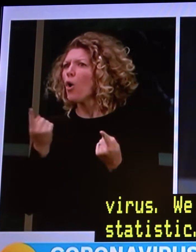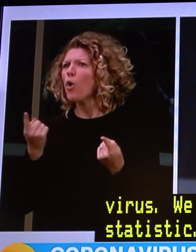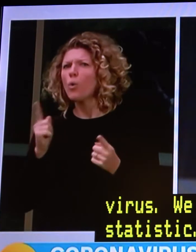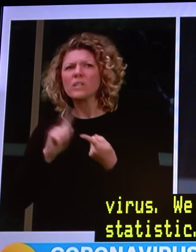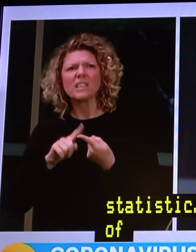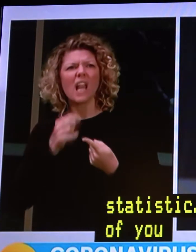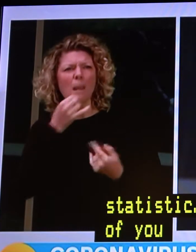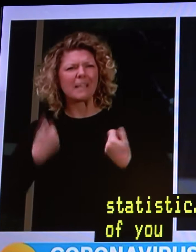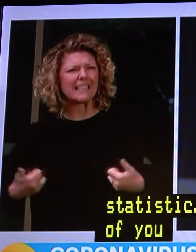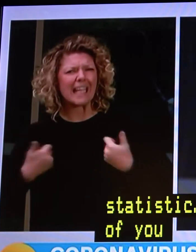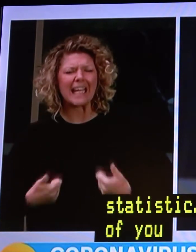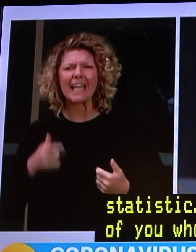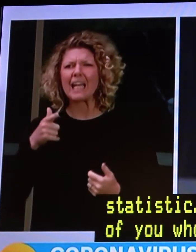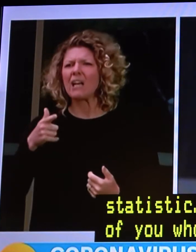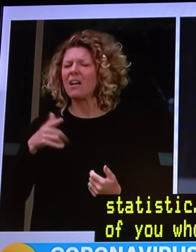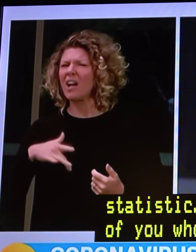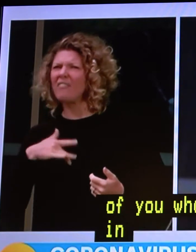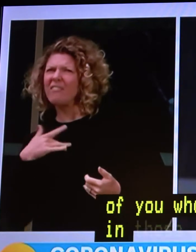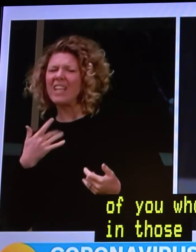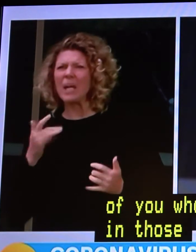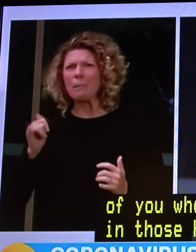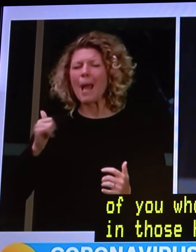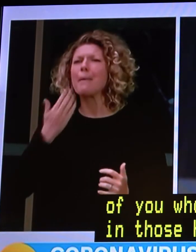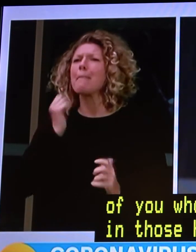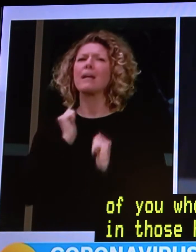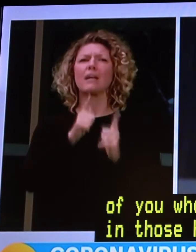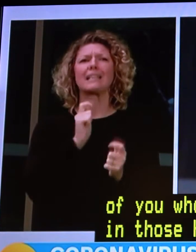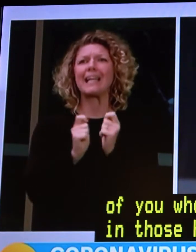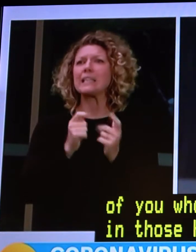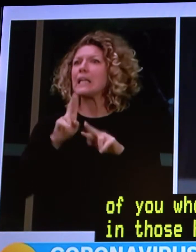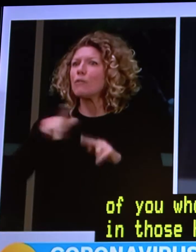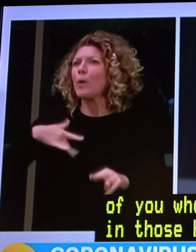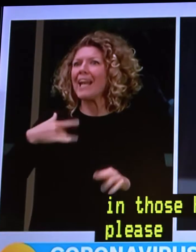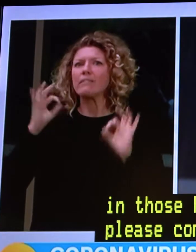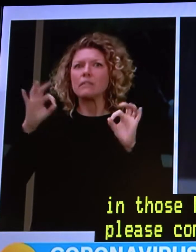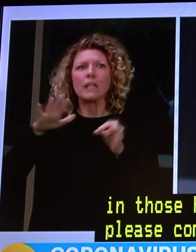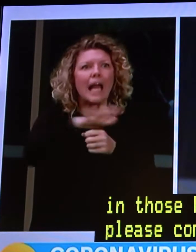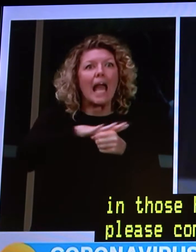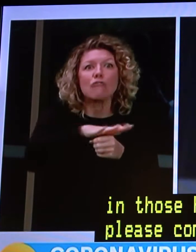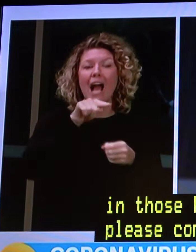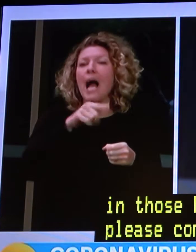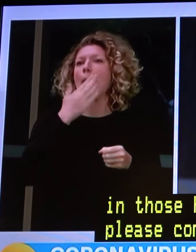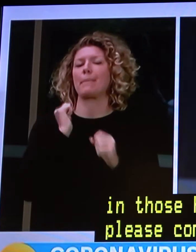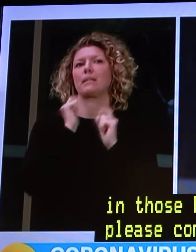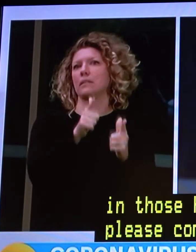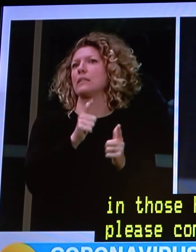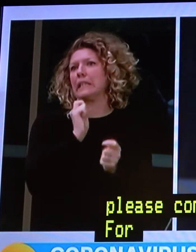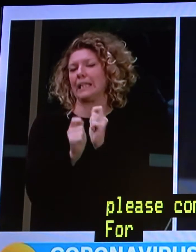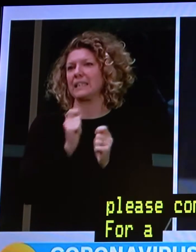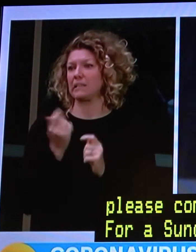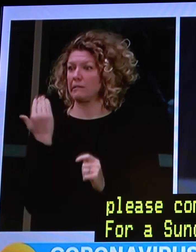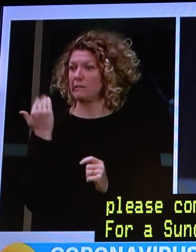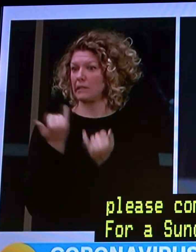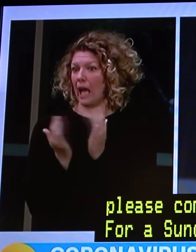those high-risk communities, to please come forward and get tested. For a Sunday, those numbers are good, and in fact the fact that we only had